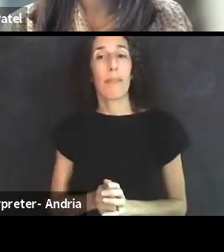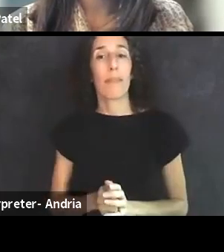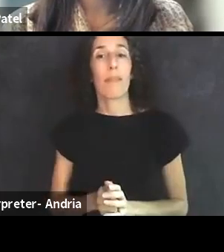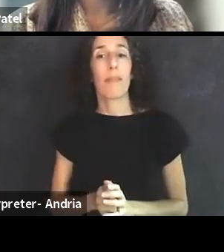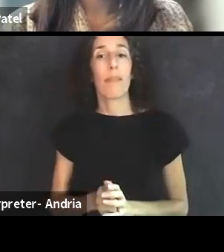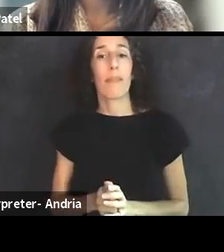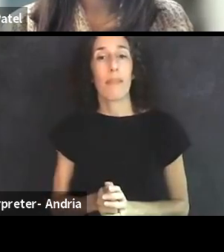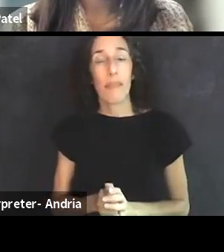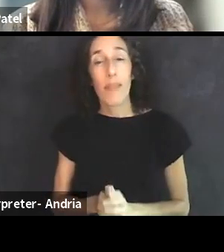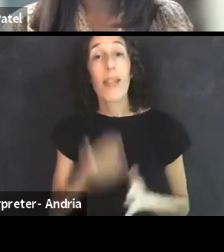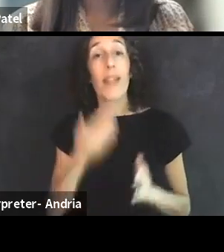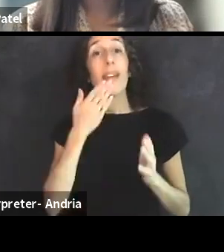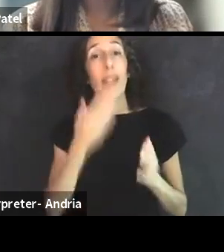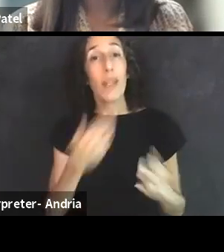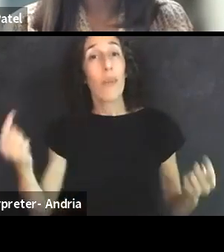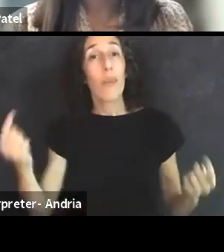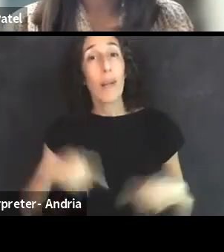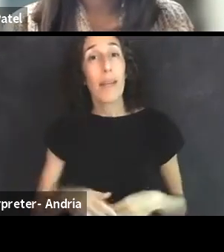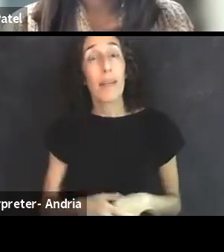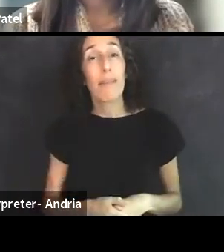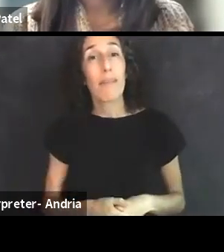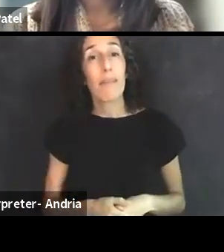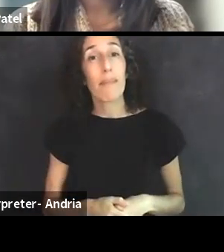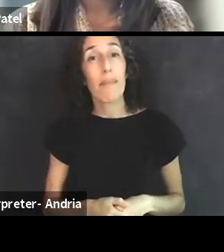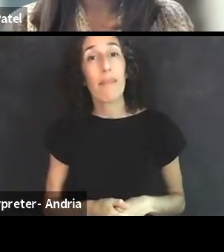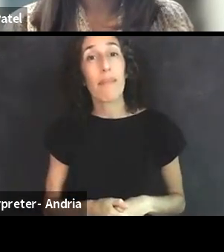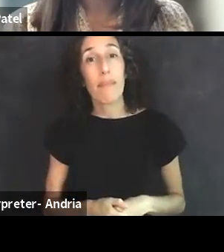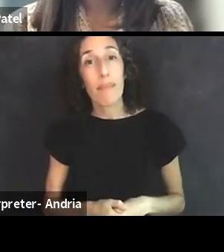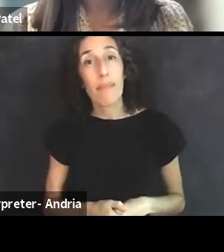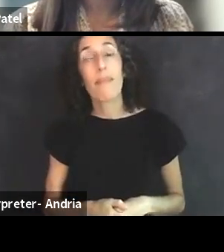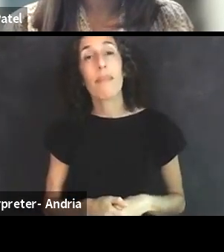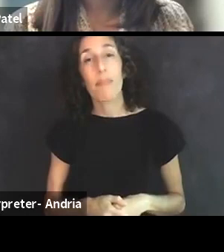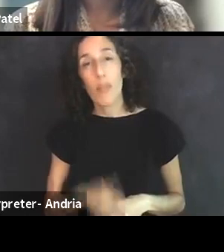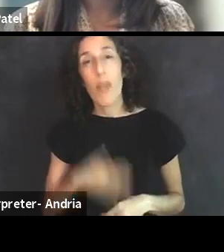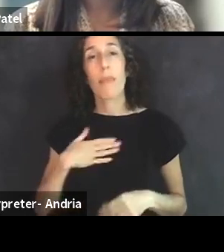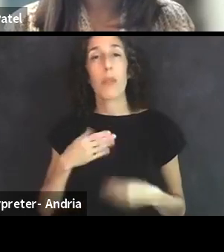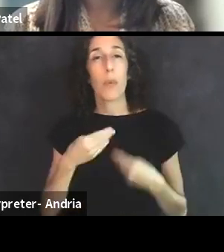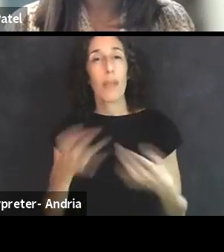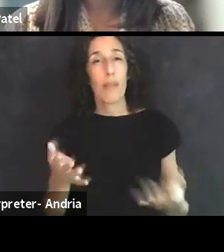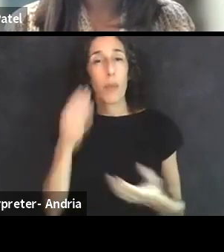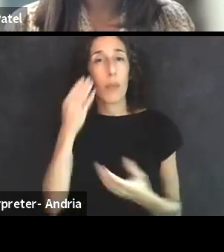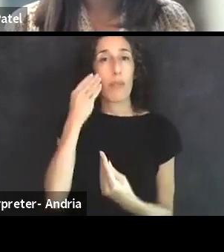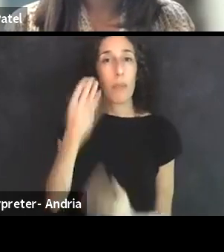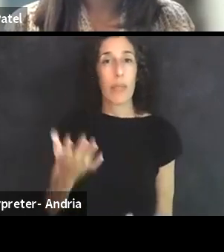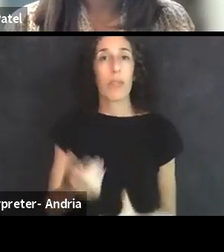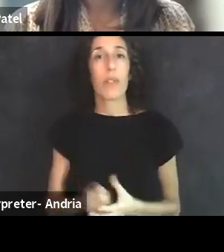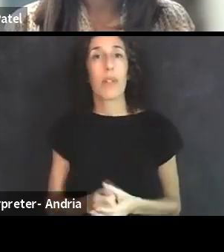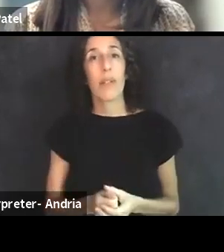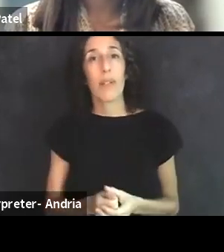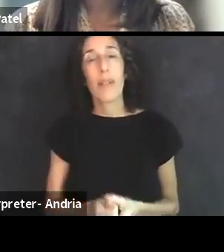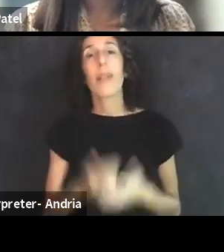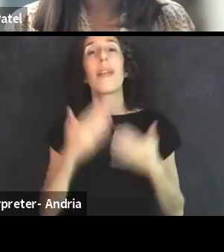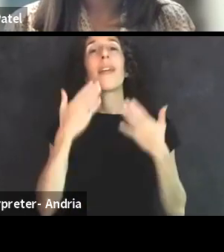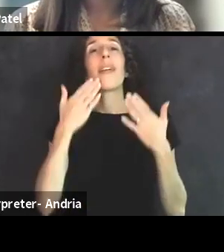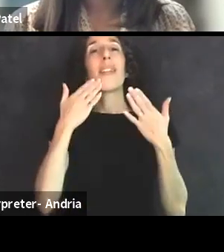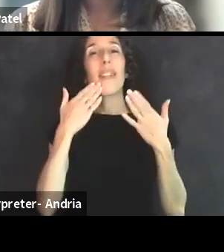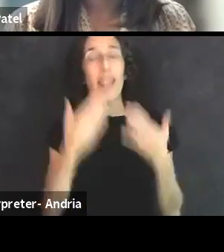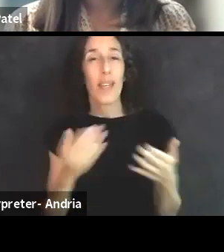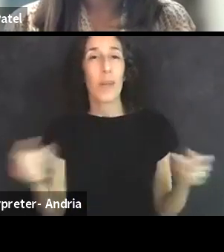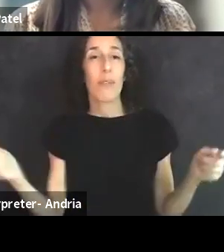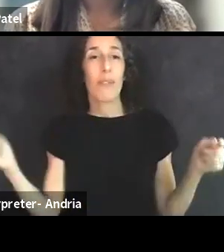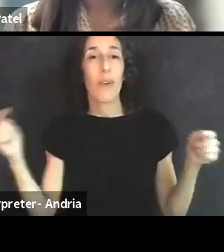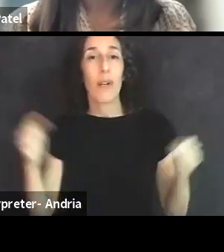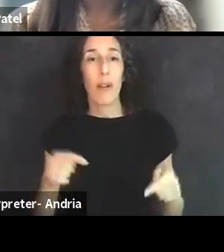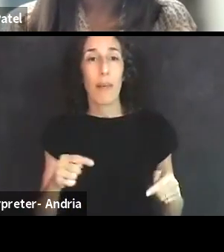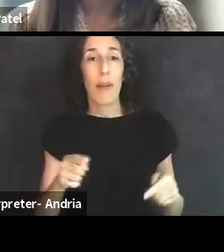for your presence, just to share this information out further. Thank you all so much. And thank you And again. thank